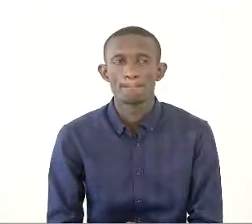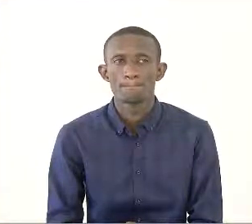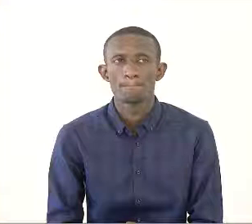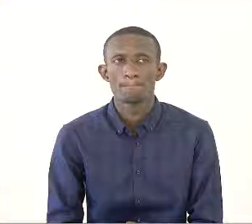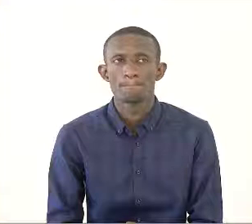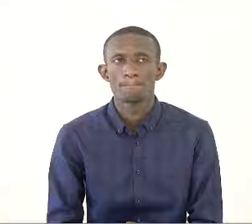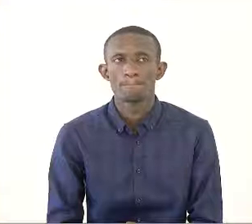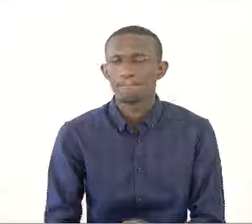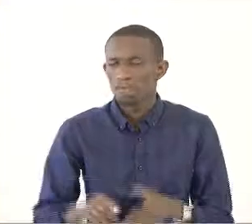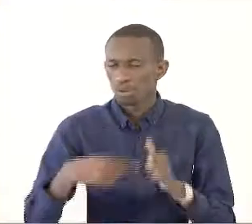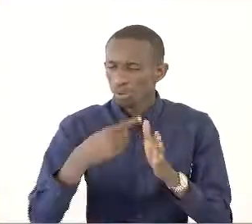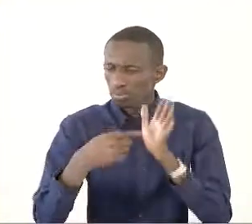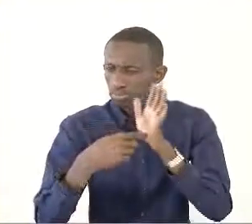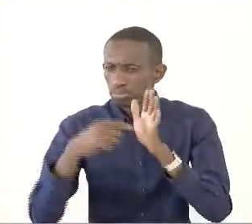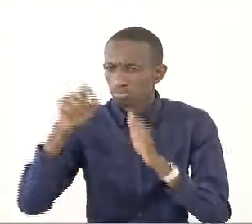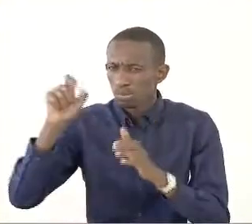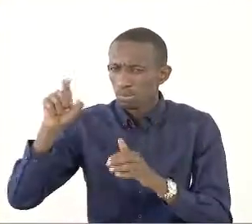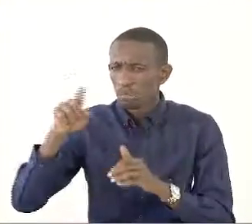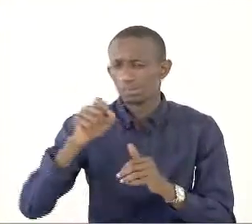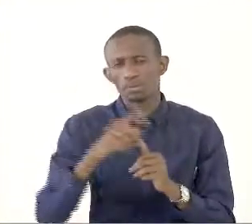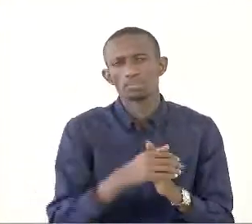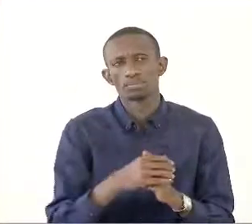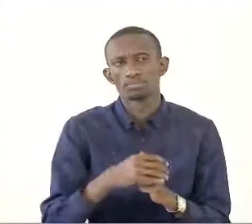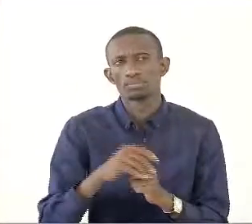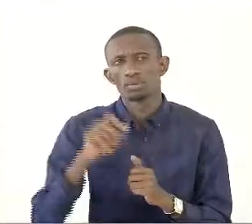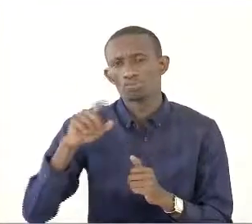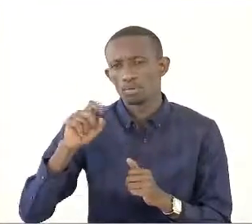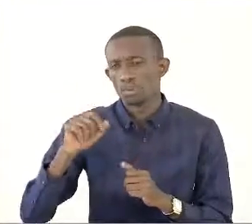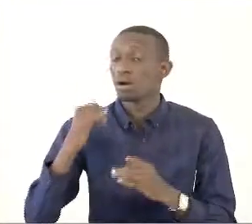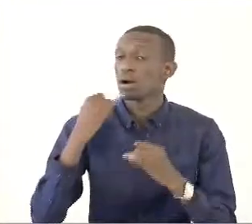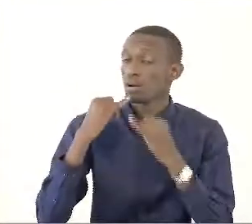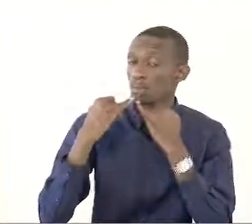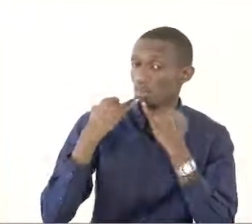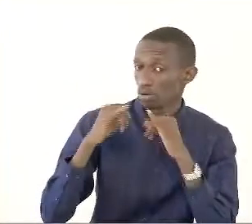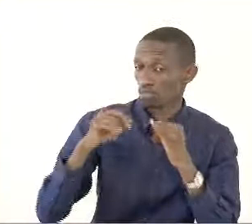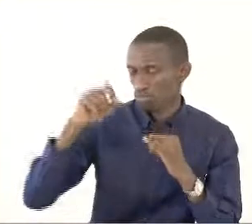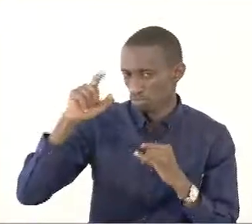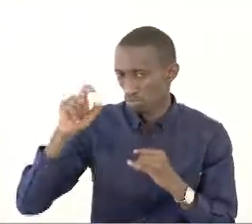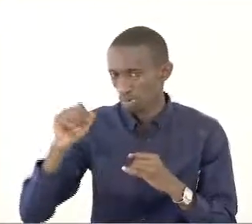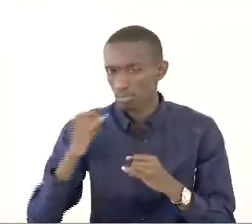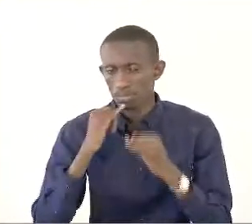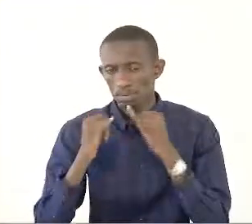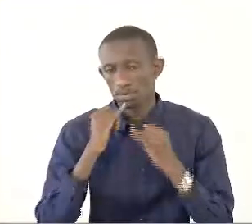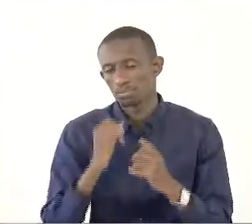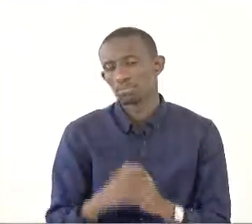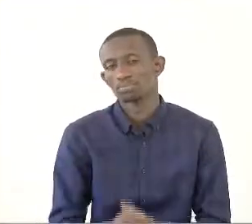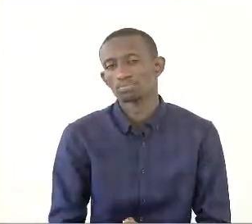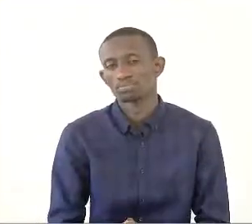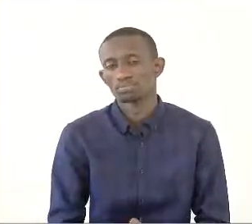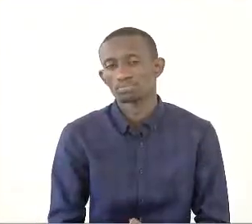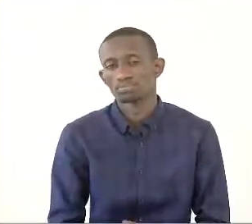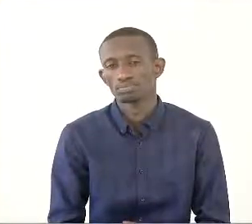the signal, let's say to give the signal or information, but